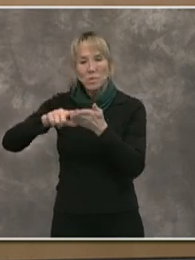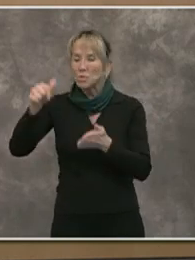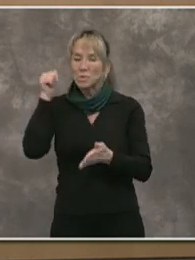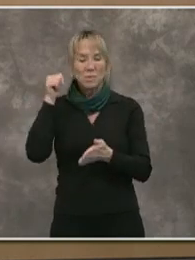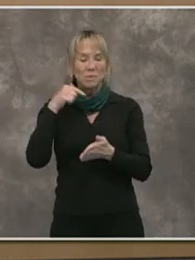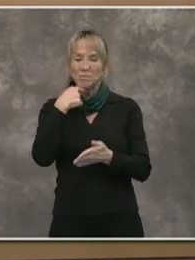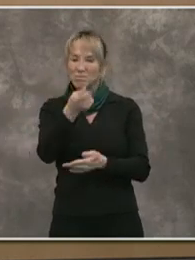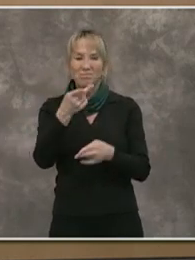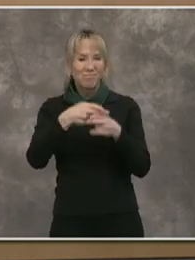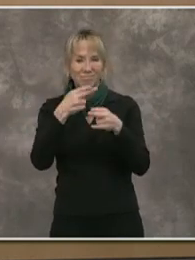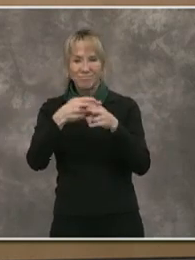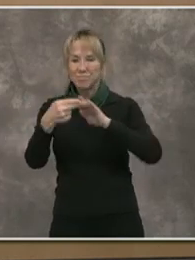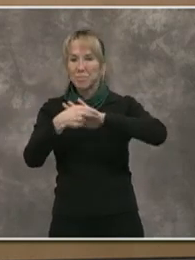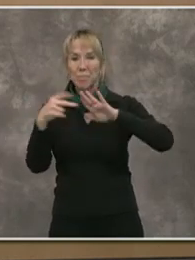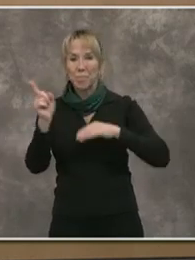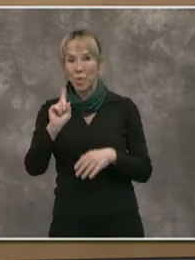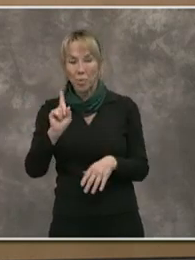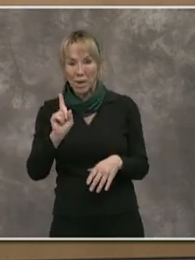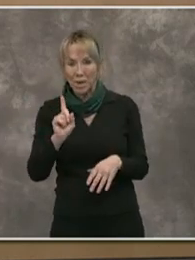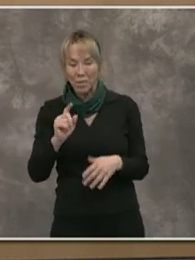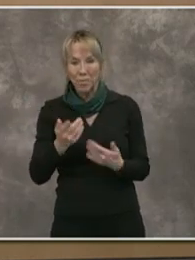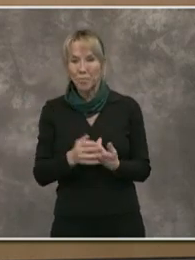but know that when we get